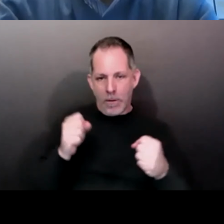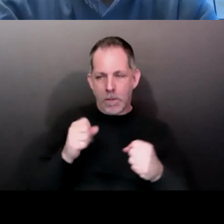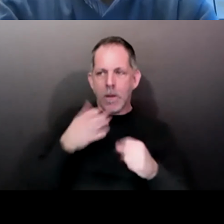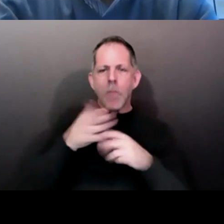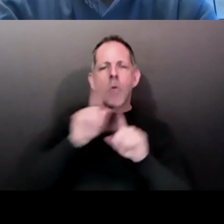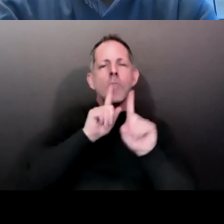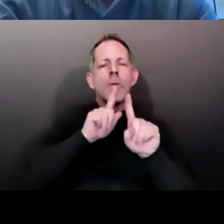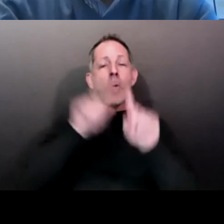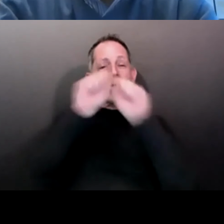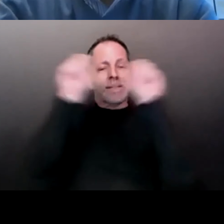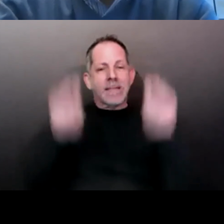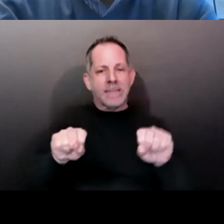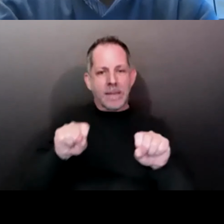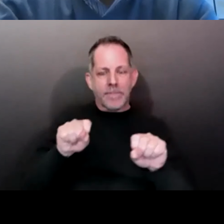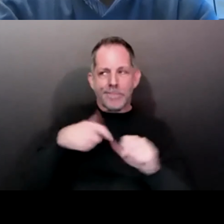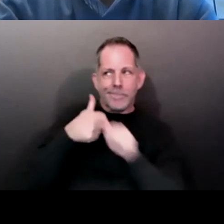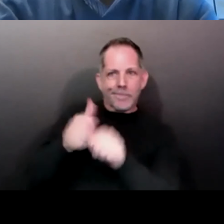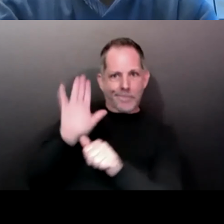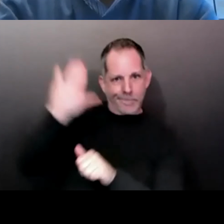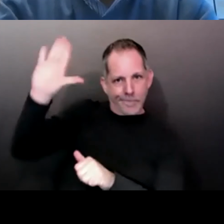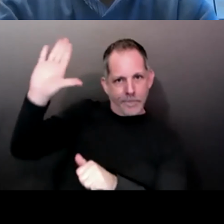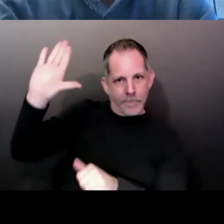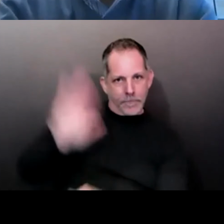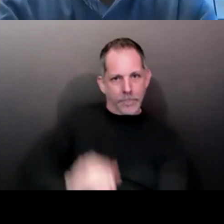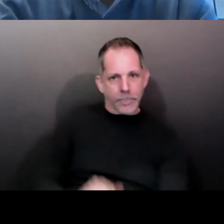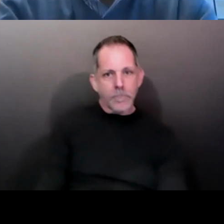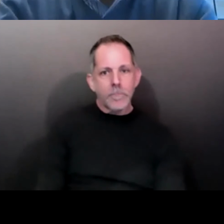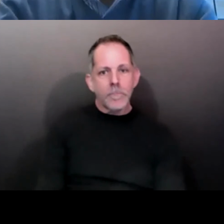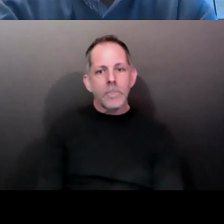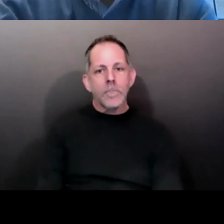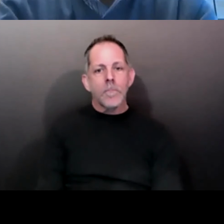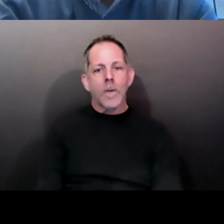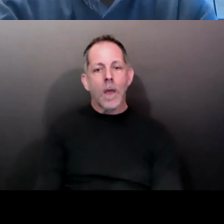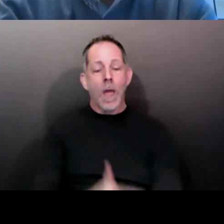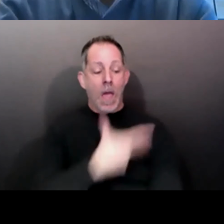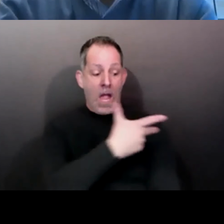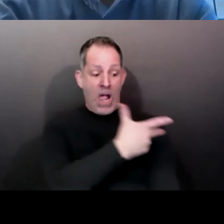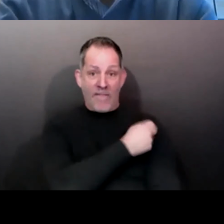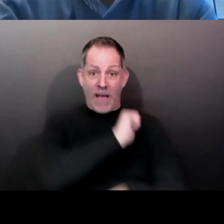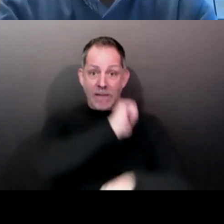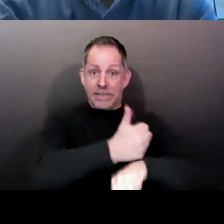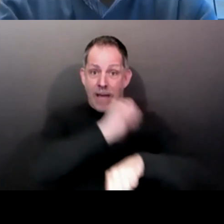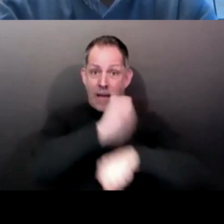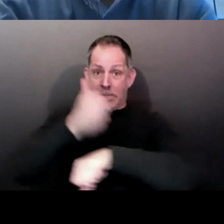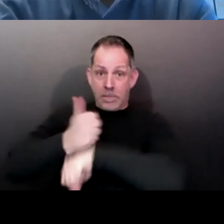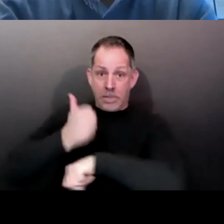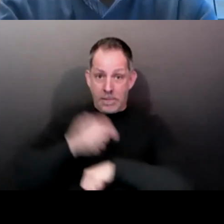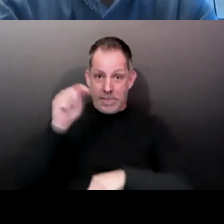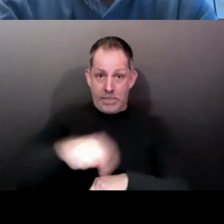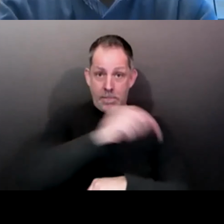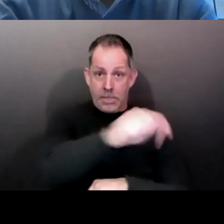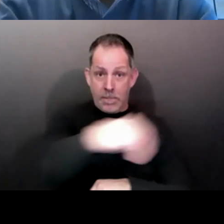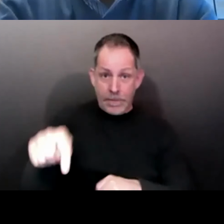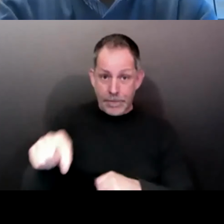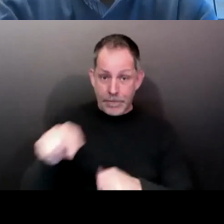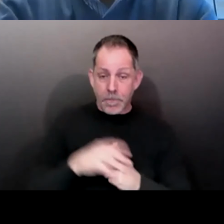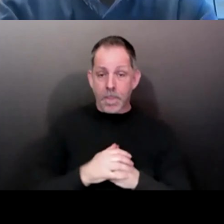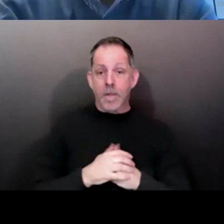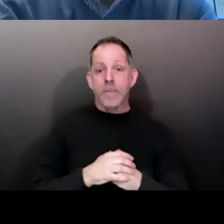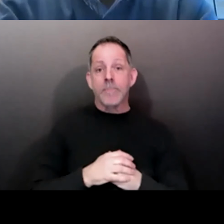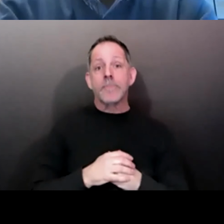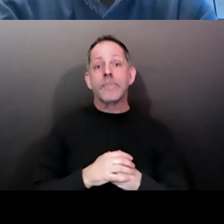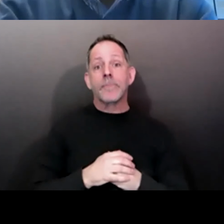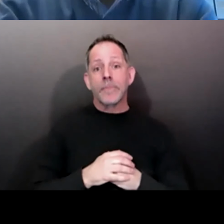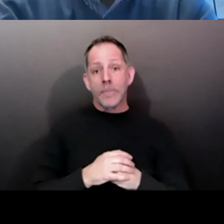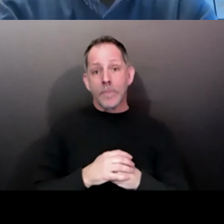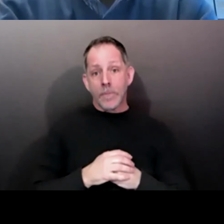For the mass vaccine sites, we, as someone who is involved in providing, transferring some of the